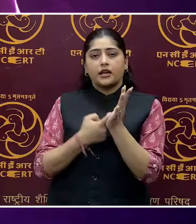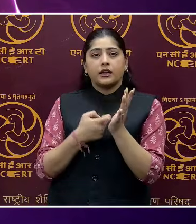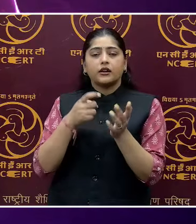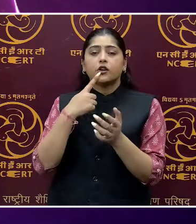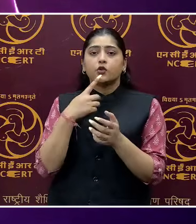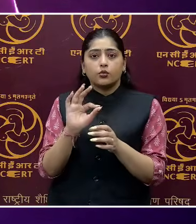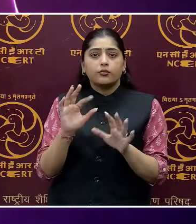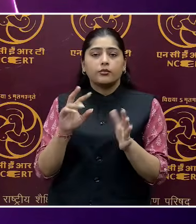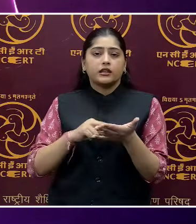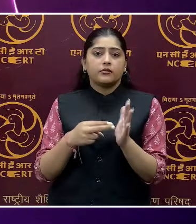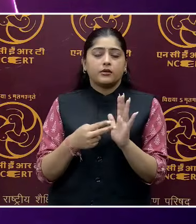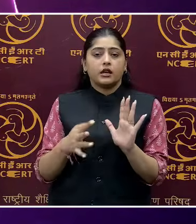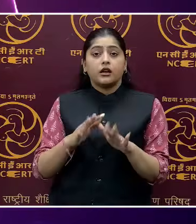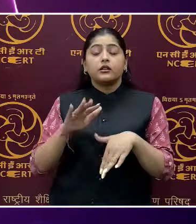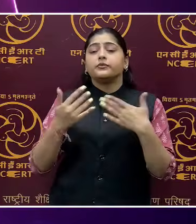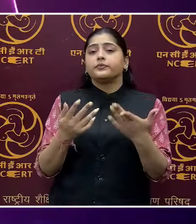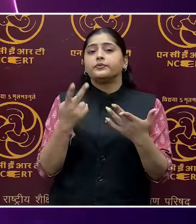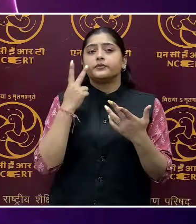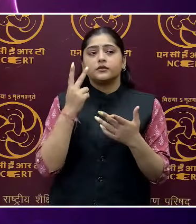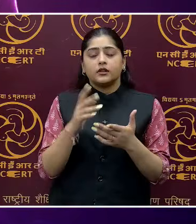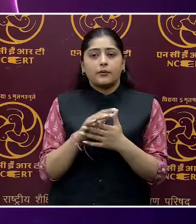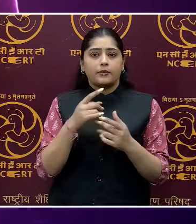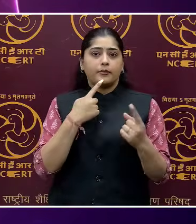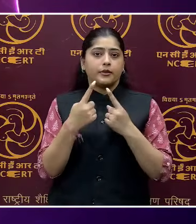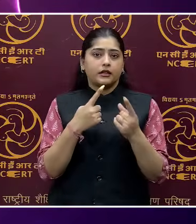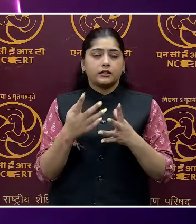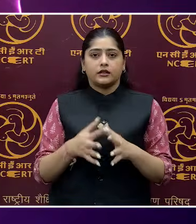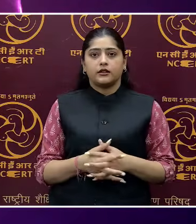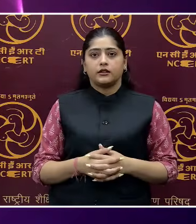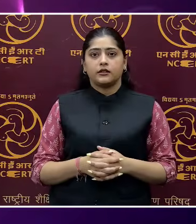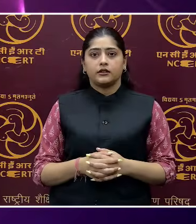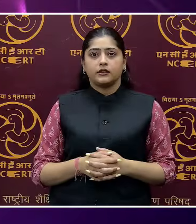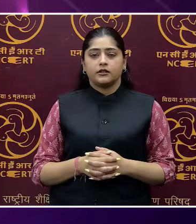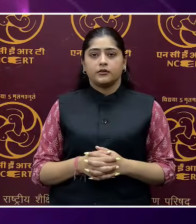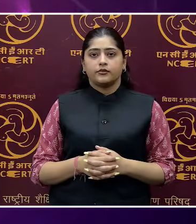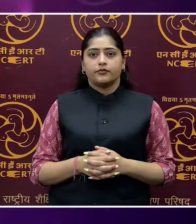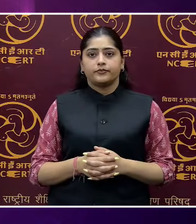After this, we will talk about the